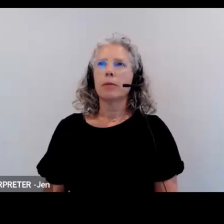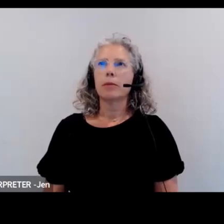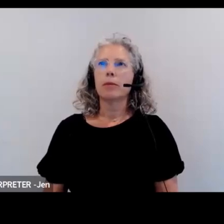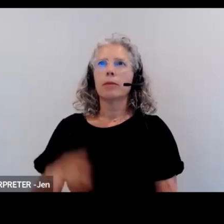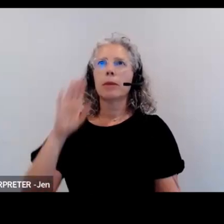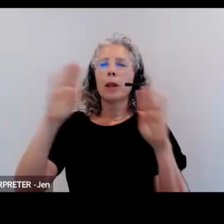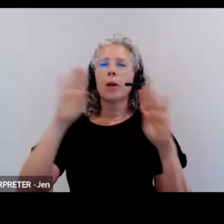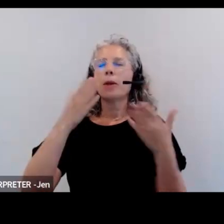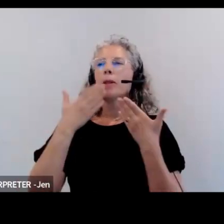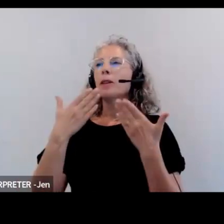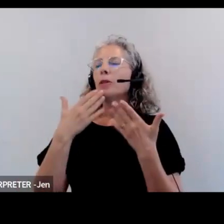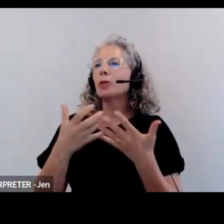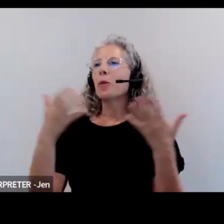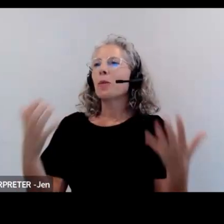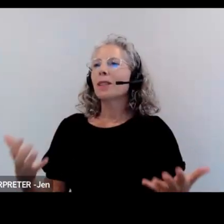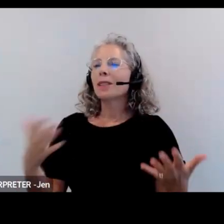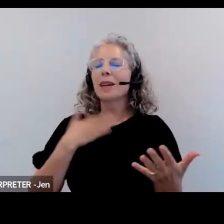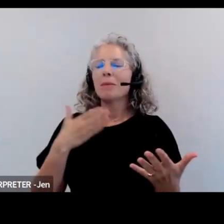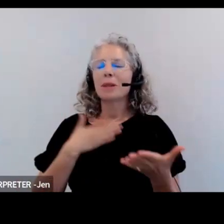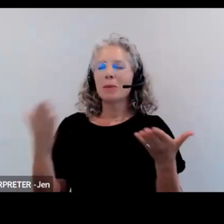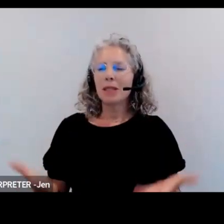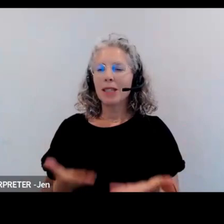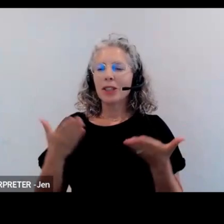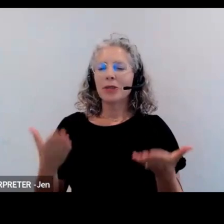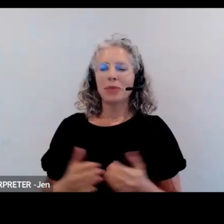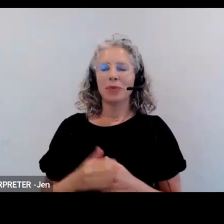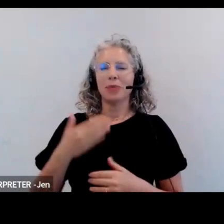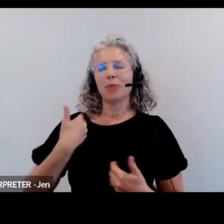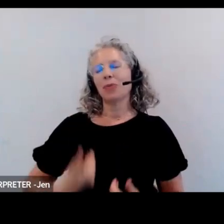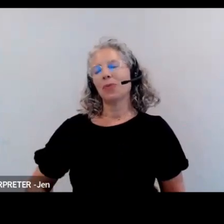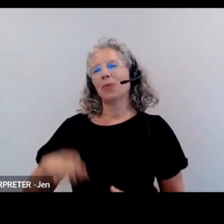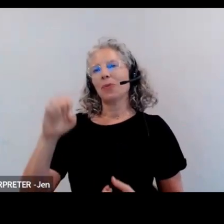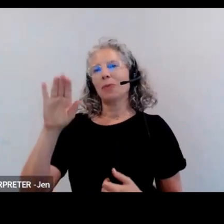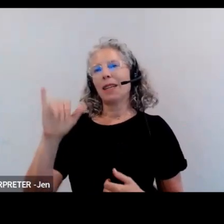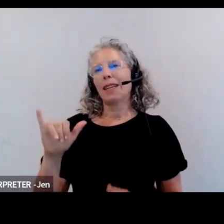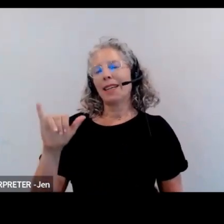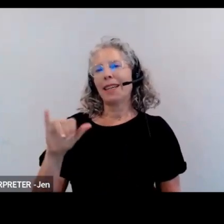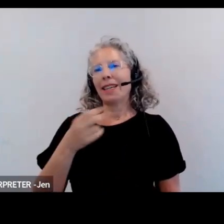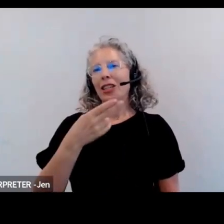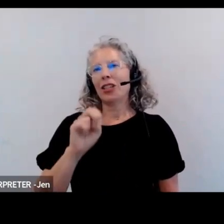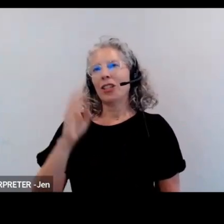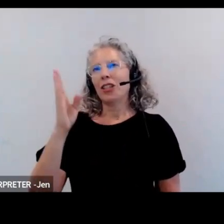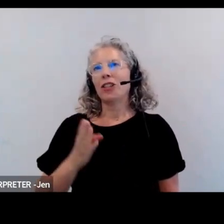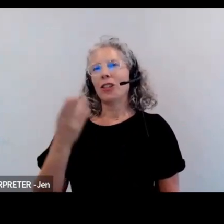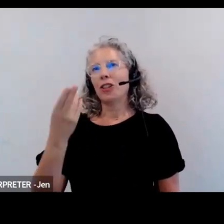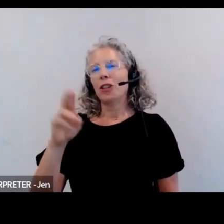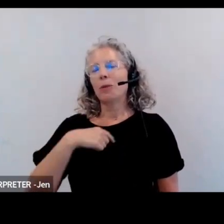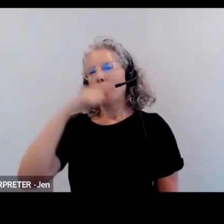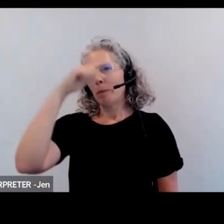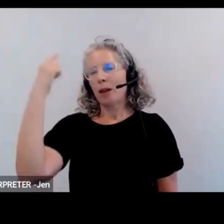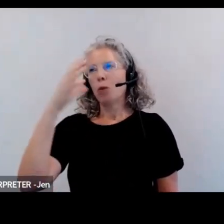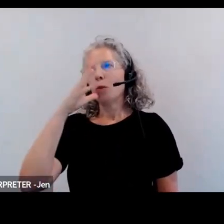Hello, thank you so much. I'm glad to be here. I'm Ebony Flint, she, her pronouns. I'm a Black